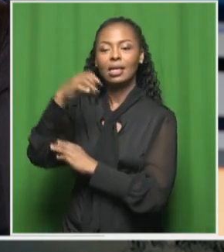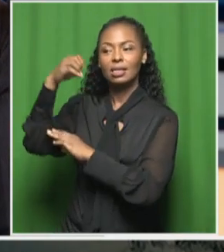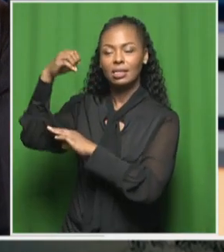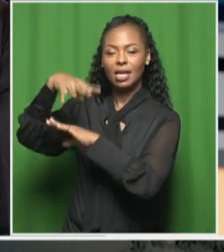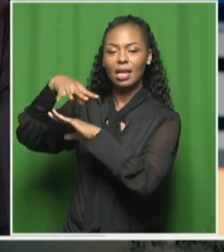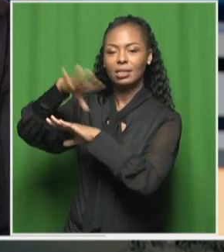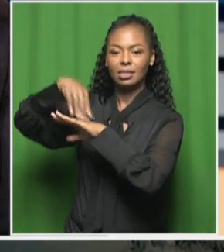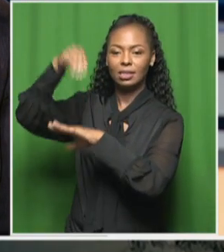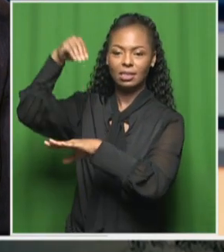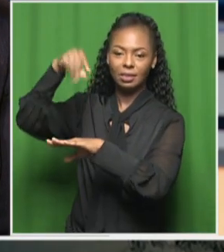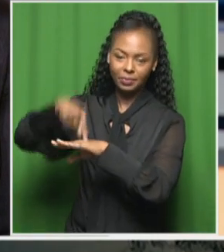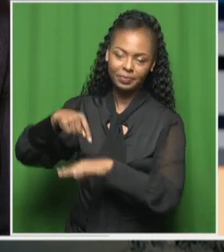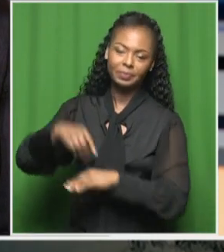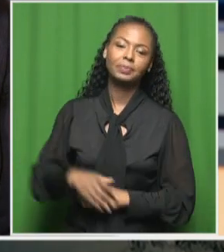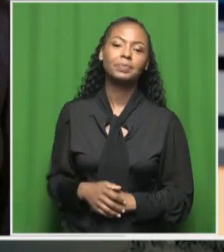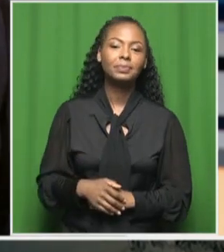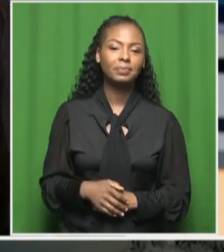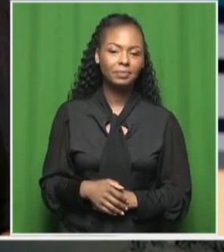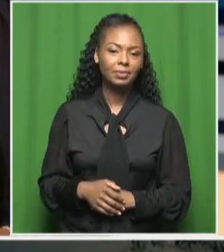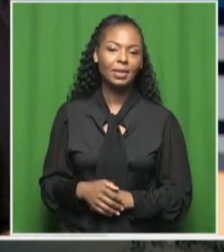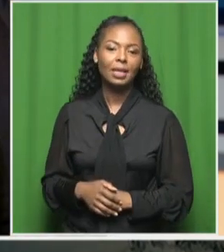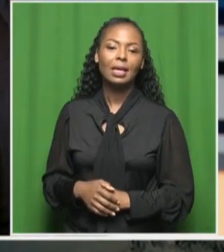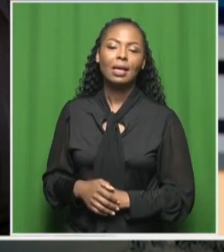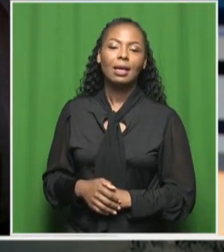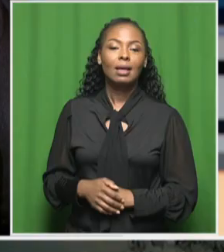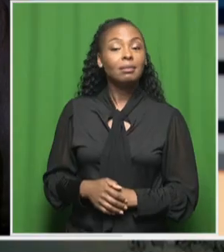yours truly will be there as well. Leanne, yes. We have to say